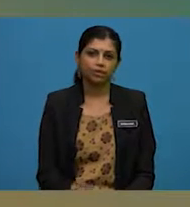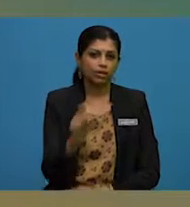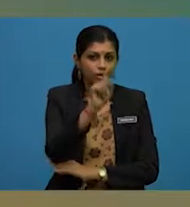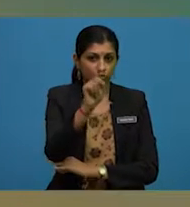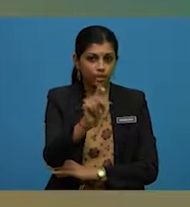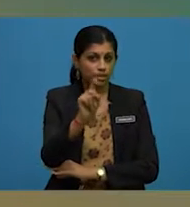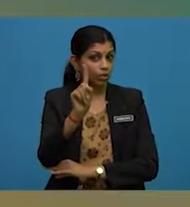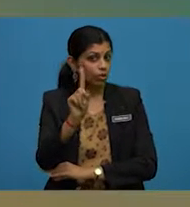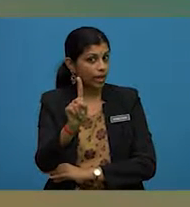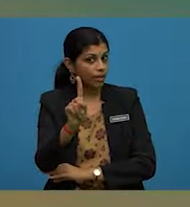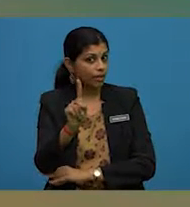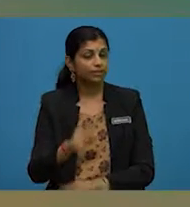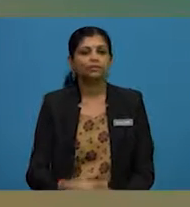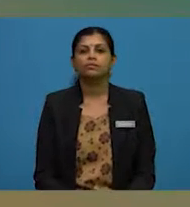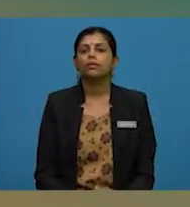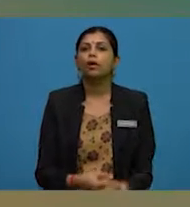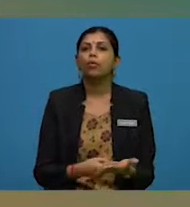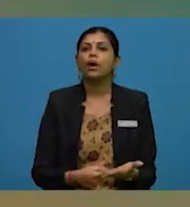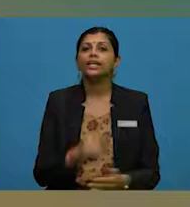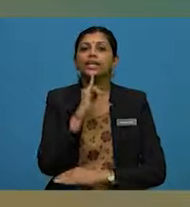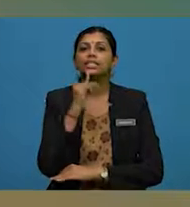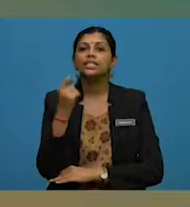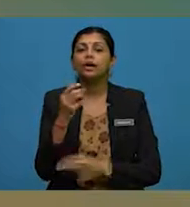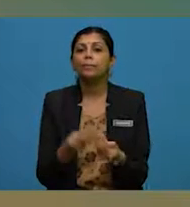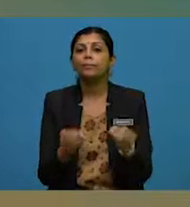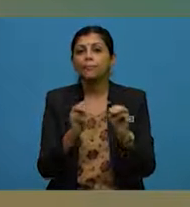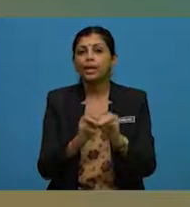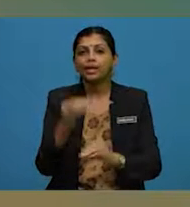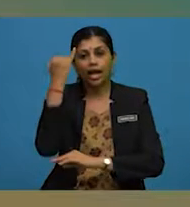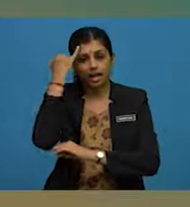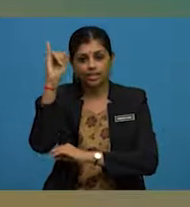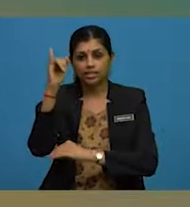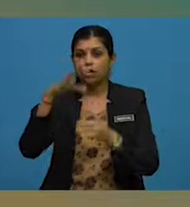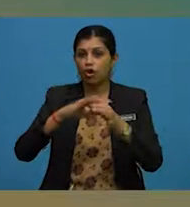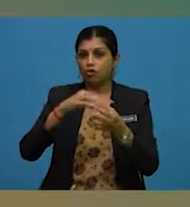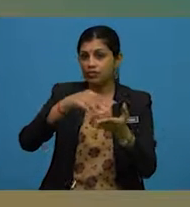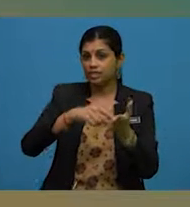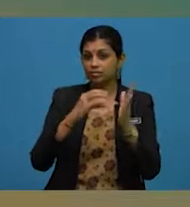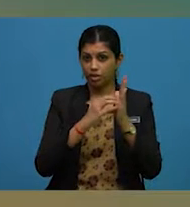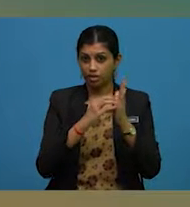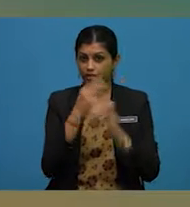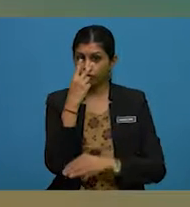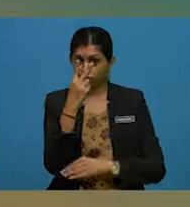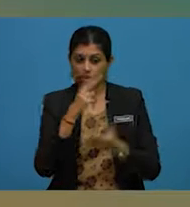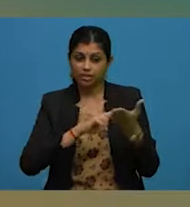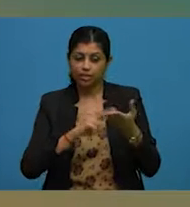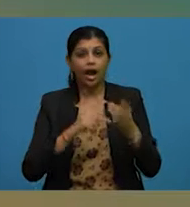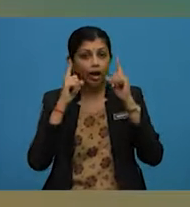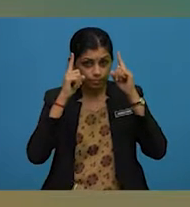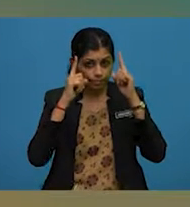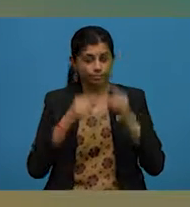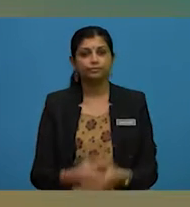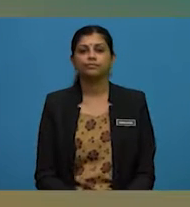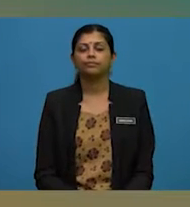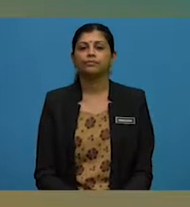Question 1. What is the main idea of this paragraph?